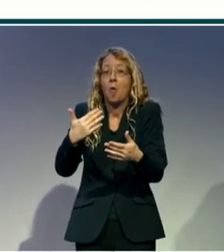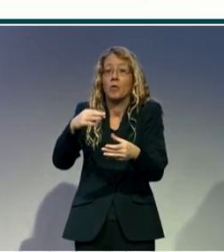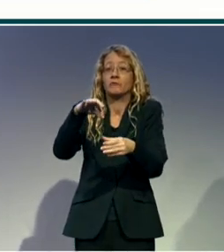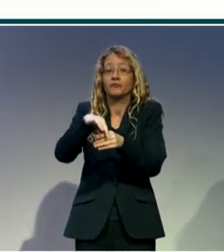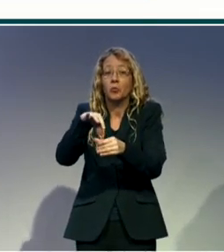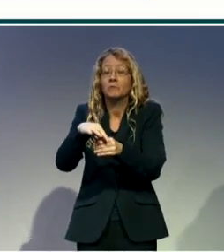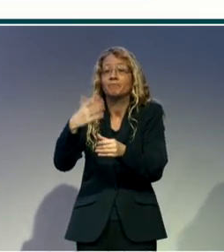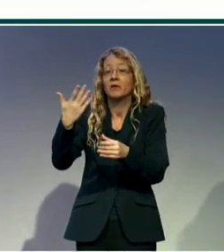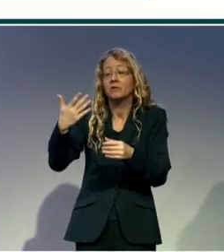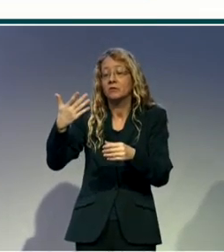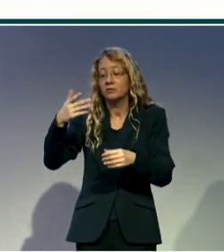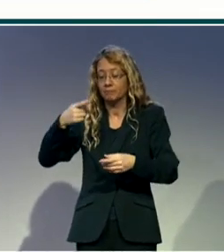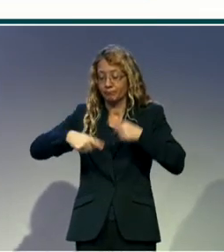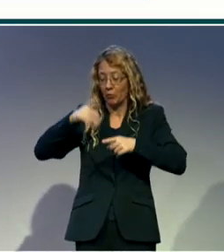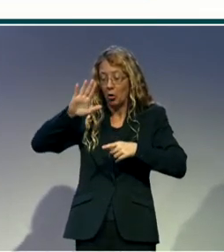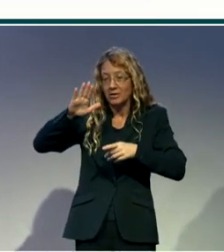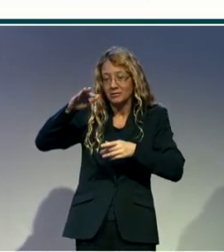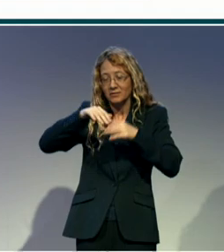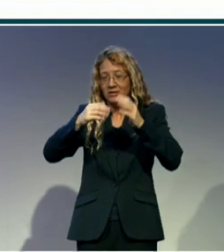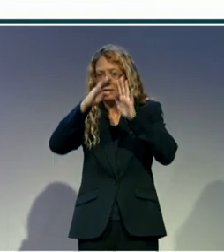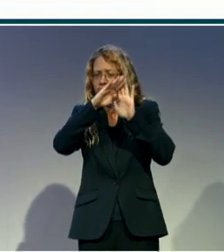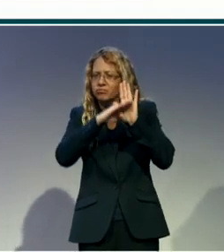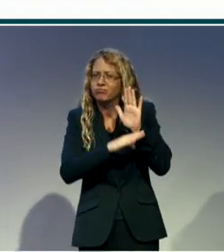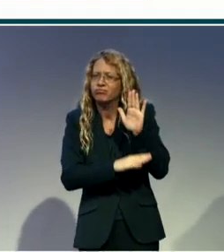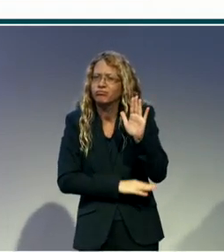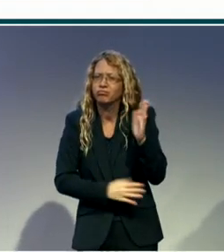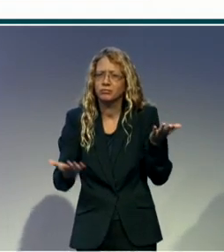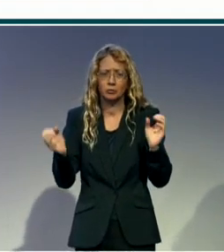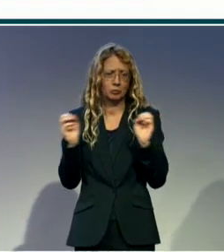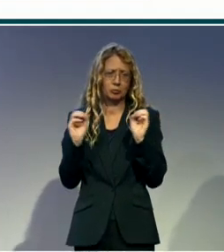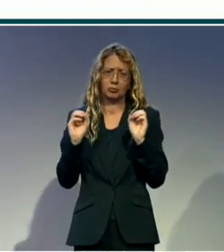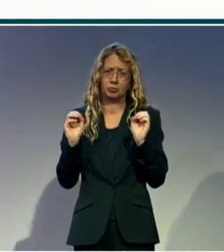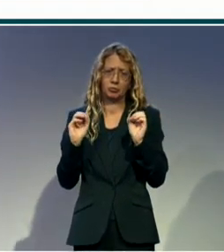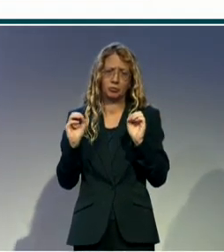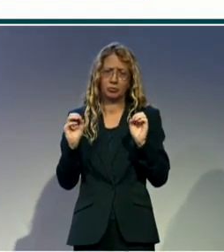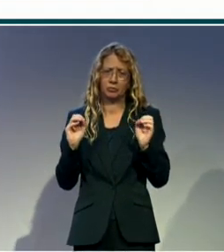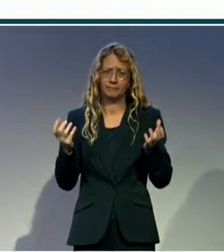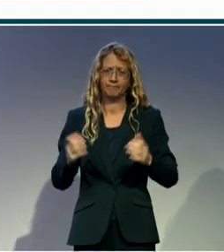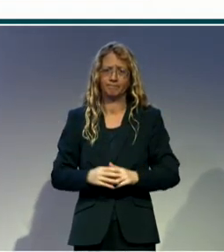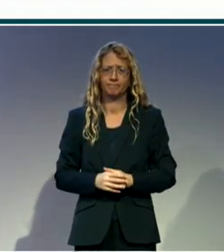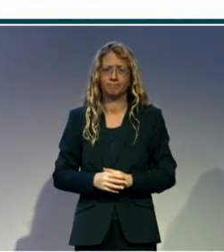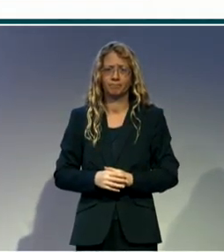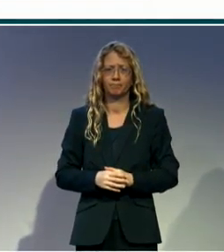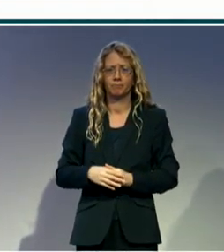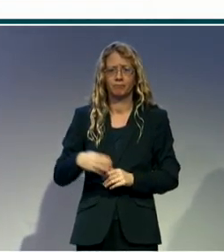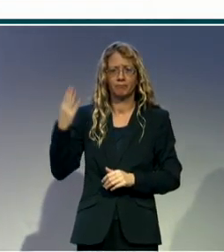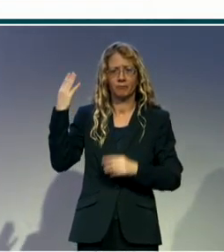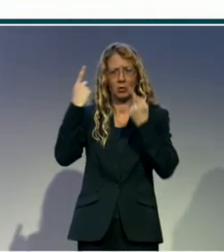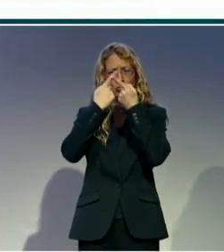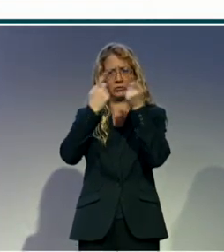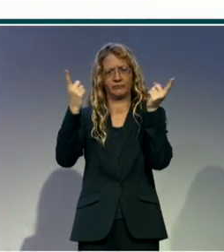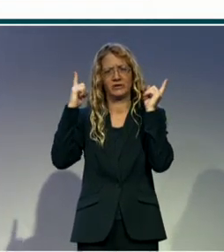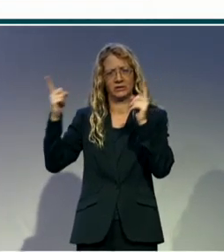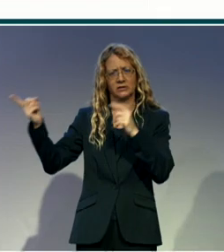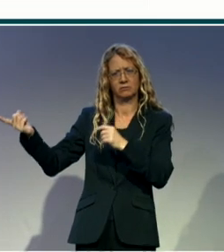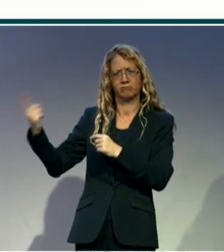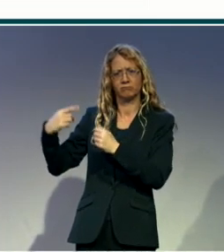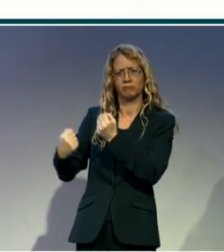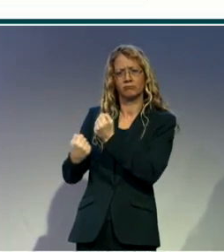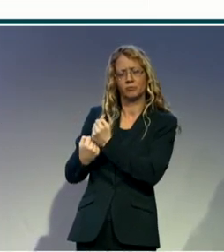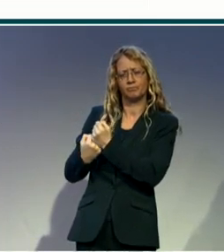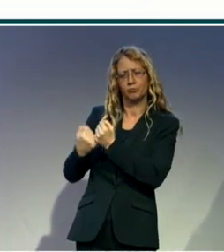From a broad base of literature and with support from La Trobe University, we assembled a taxonomy of political citizenship and